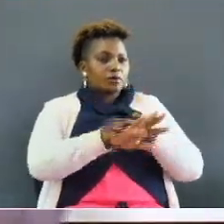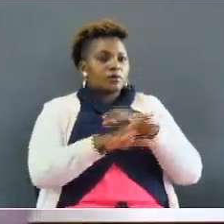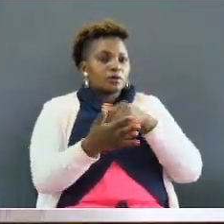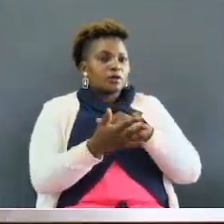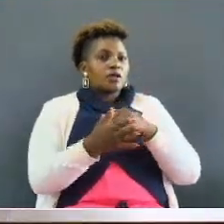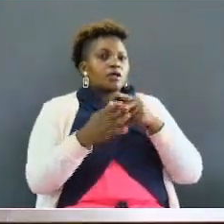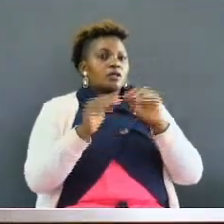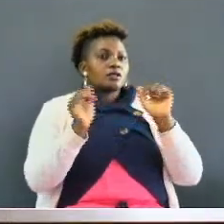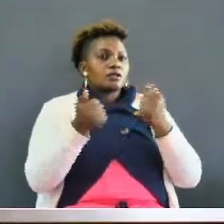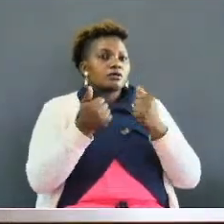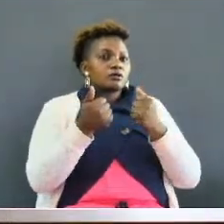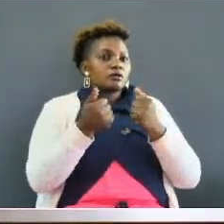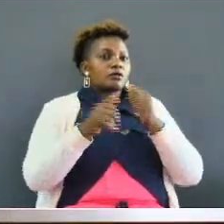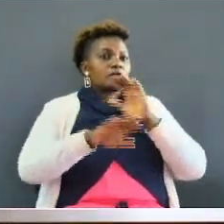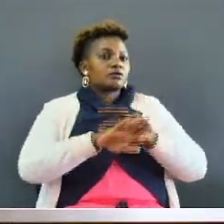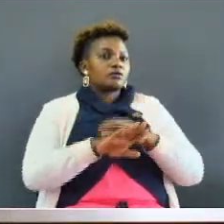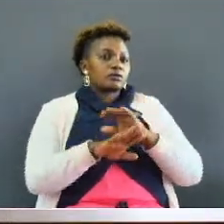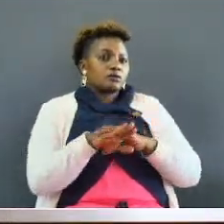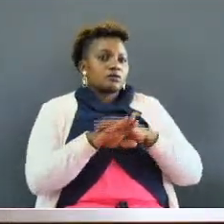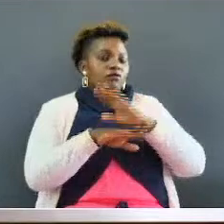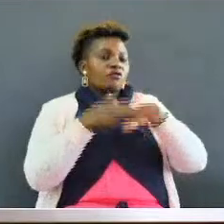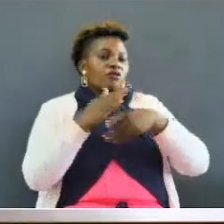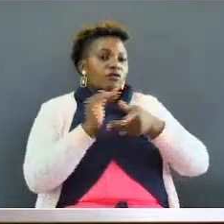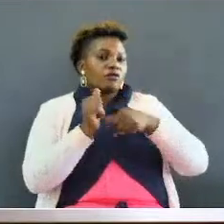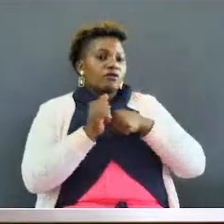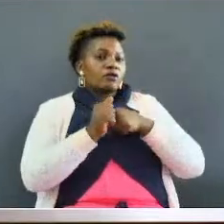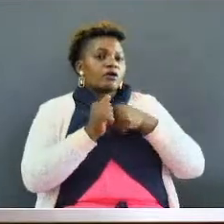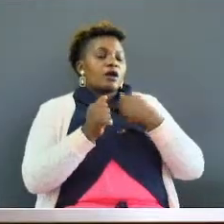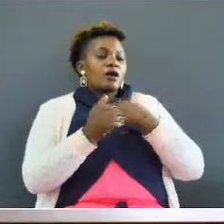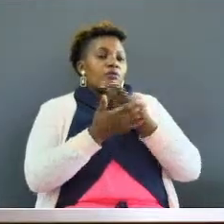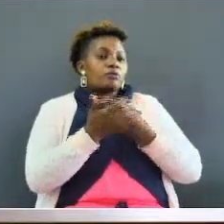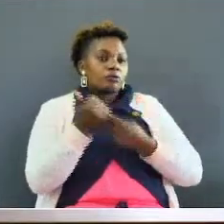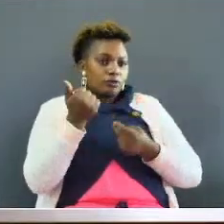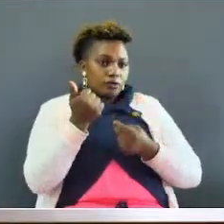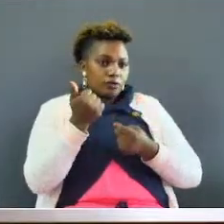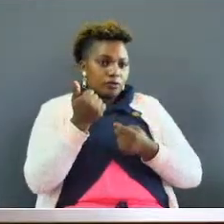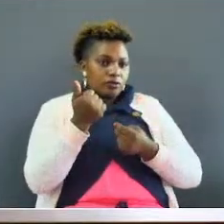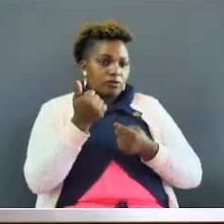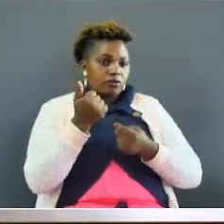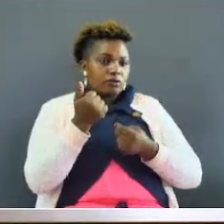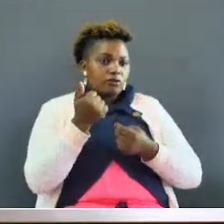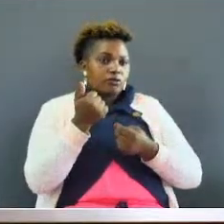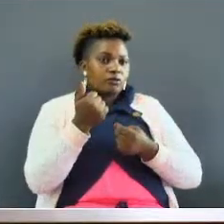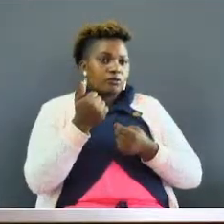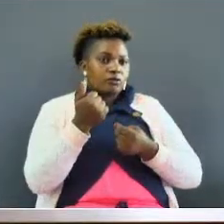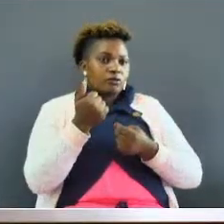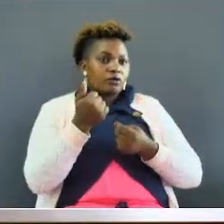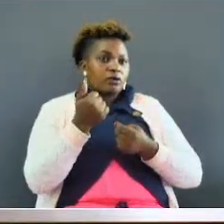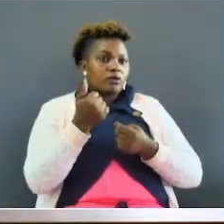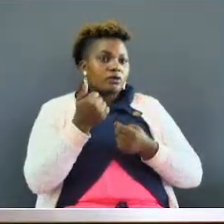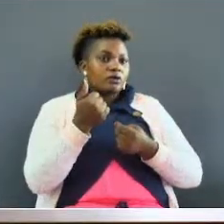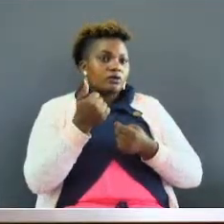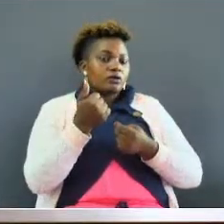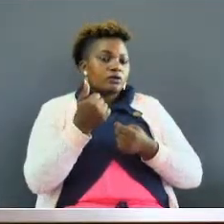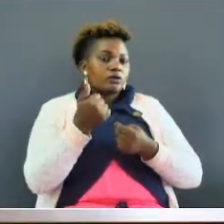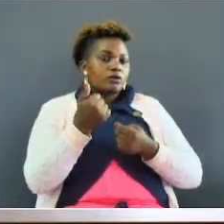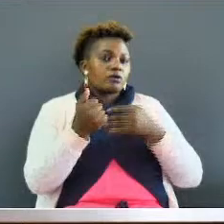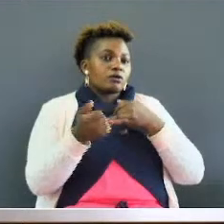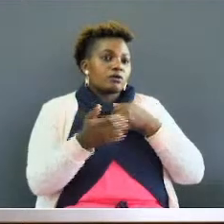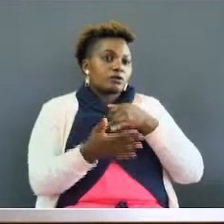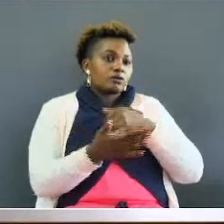is safe. It is good for all of us. I've had both, and I'm not boasting that I have not had anything, but